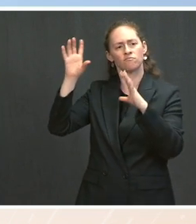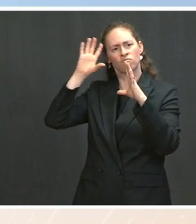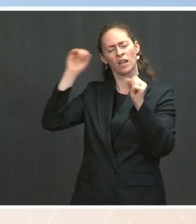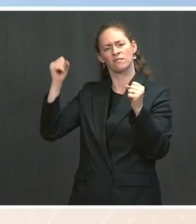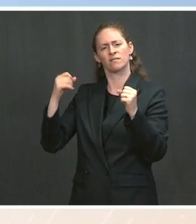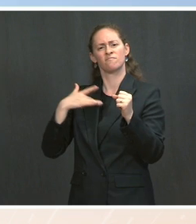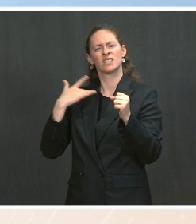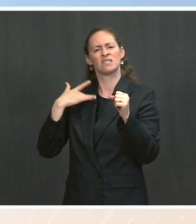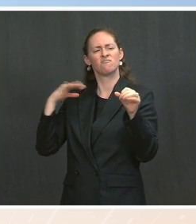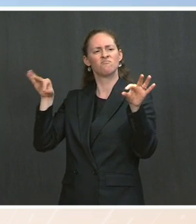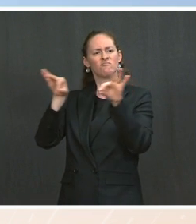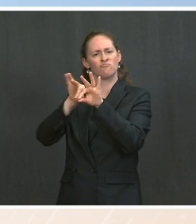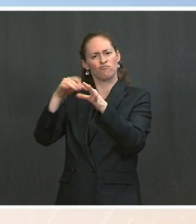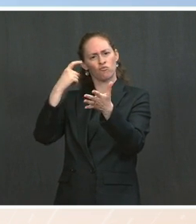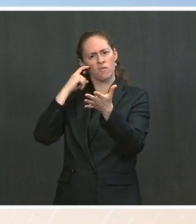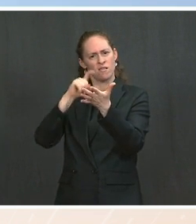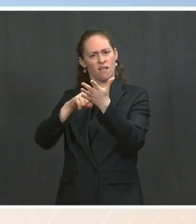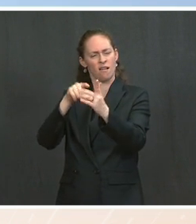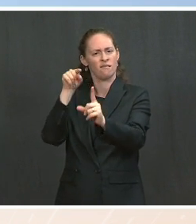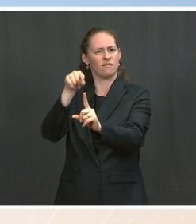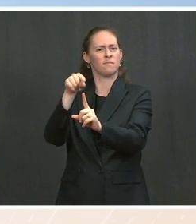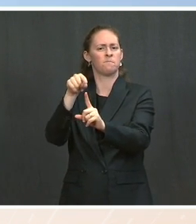him, recognize him,